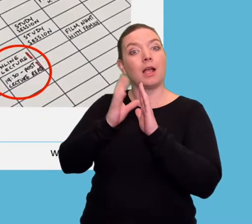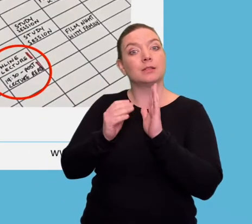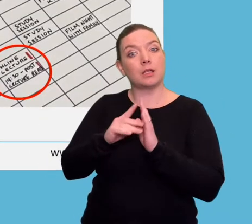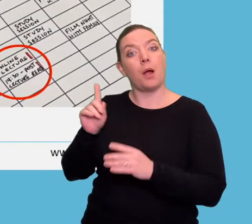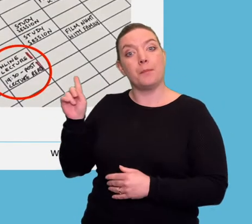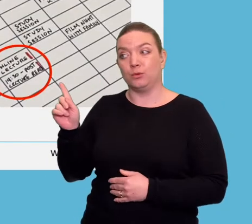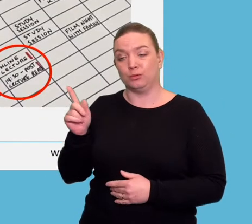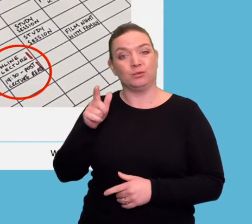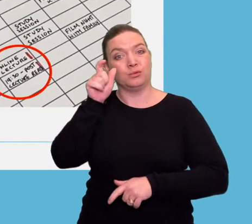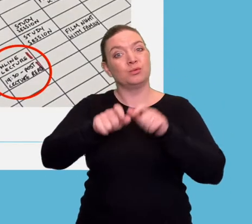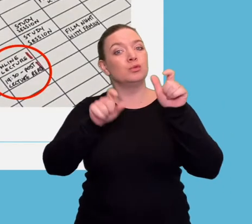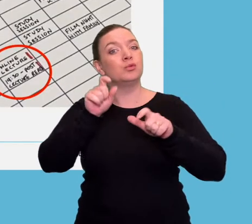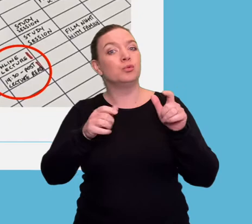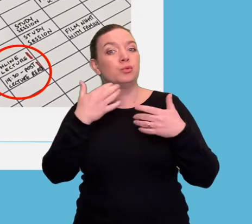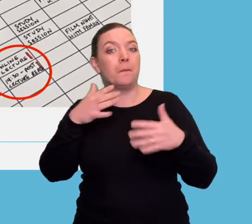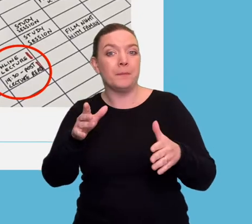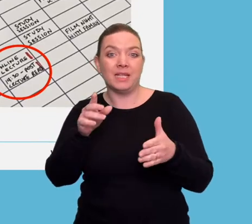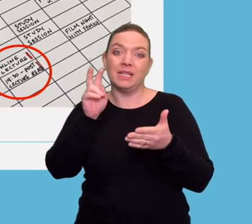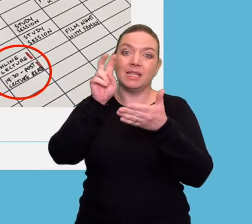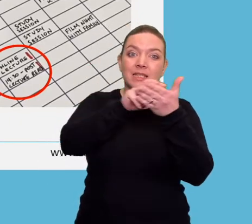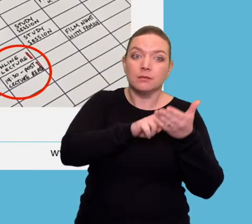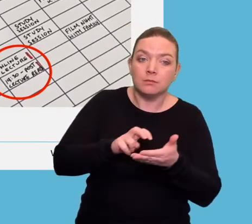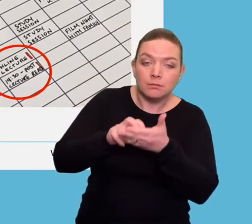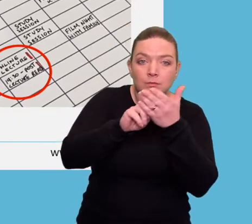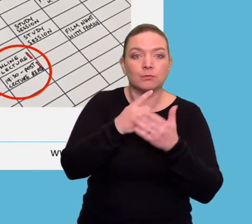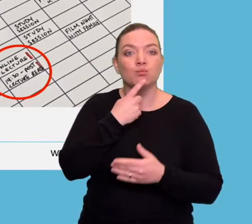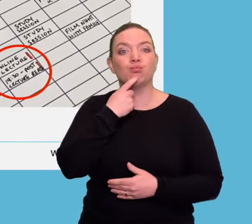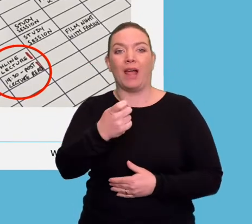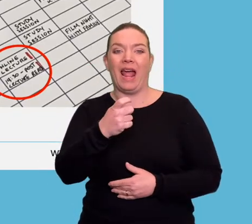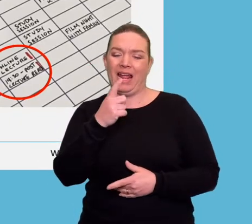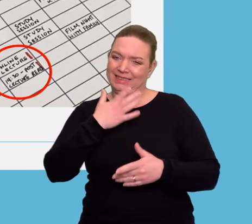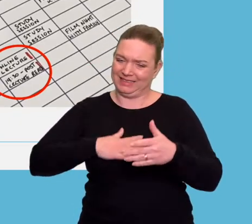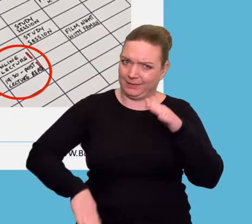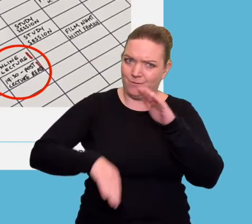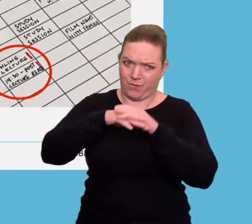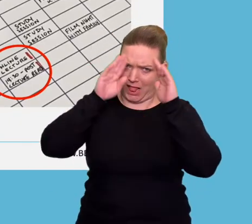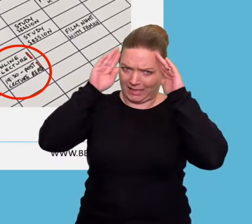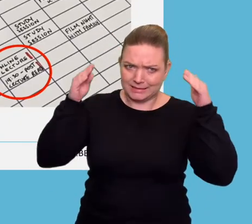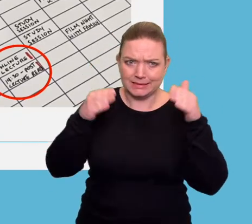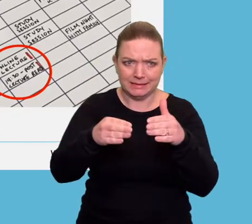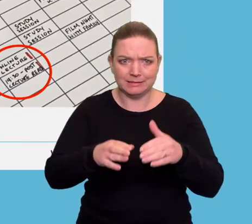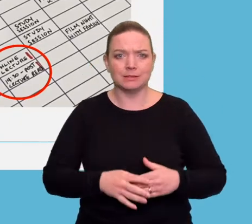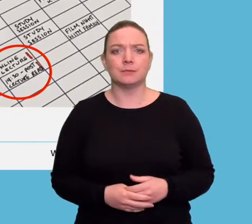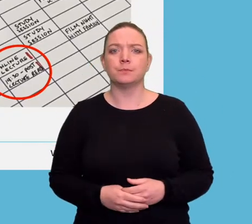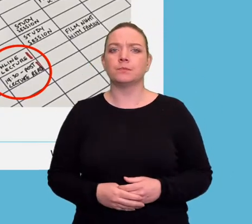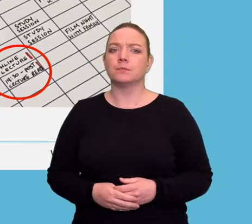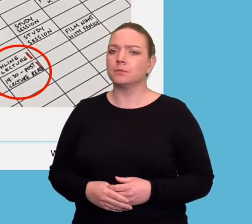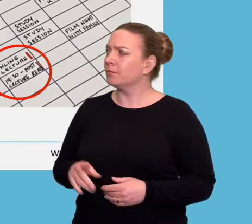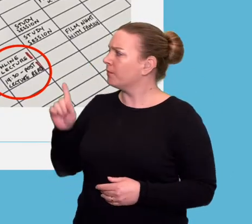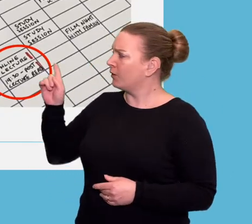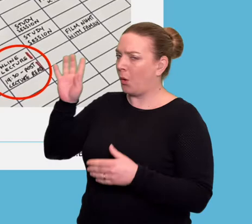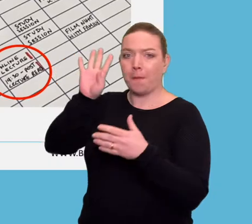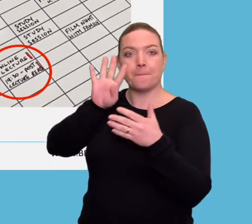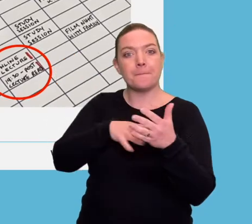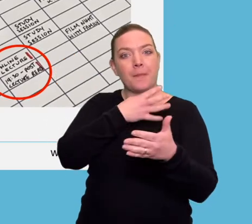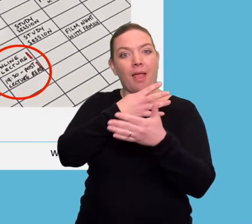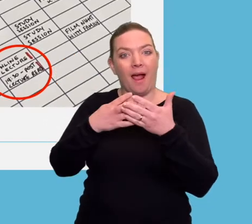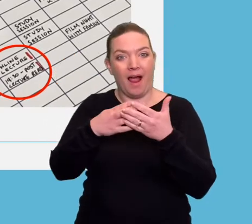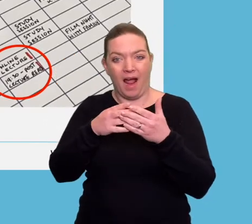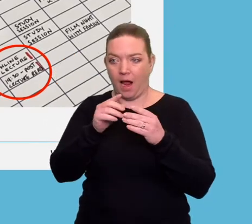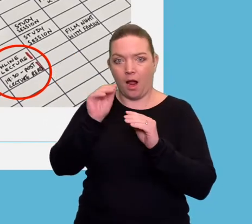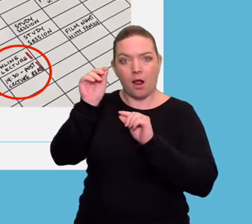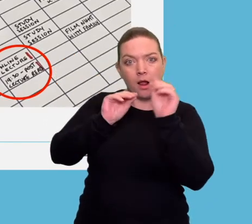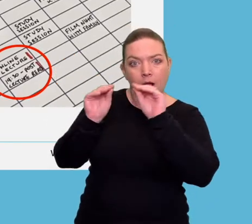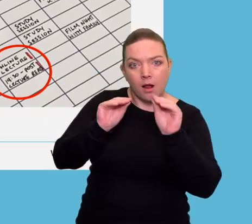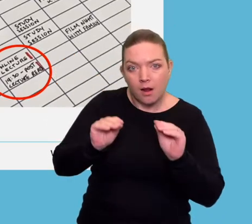the student has marked these particular commitments in red. So they've marked their project plan for work and their online lecture as tasks which